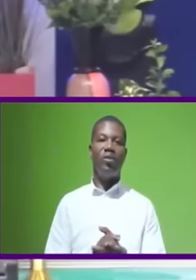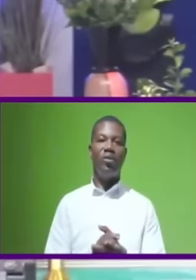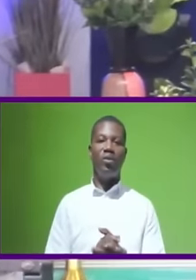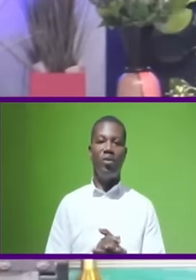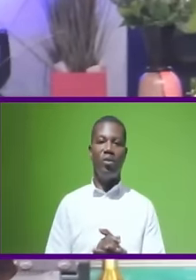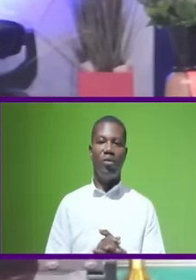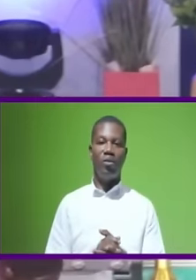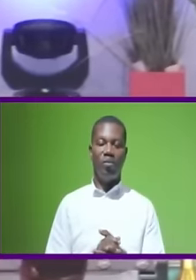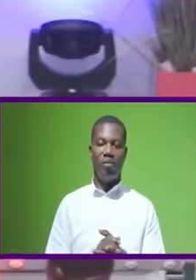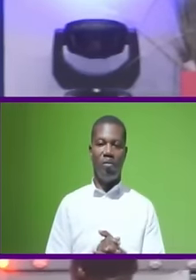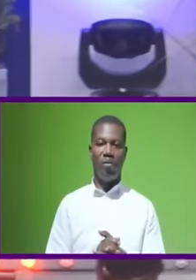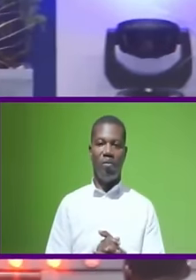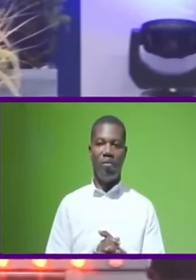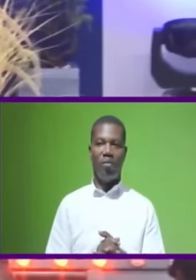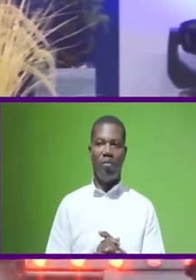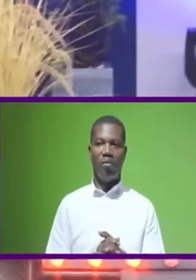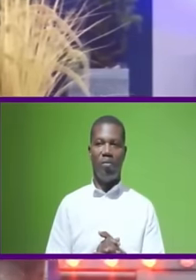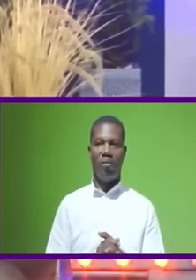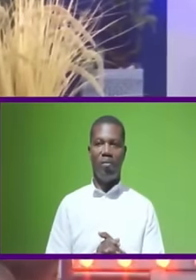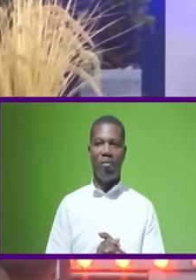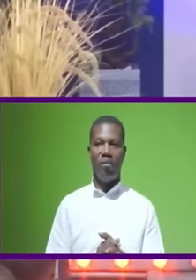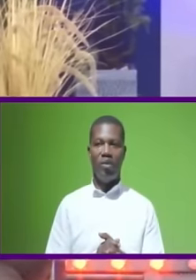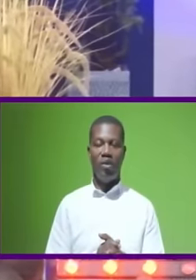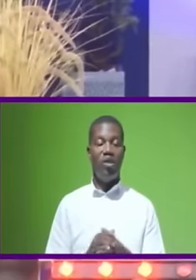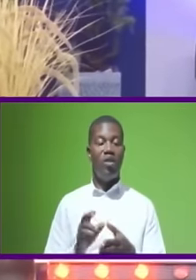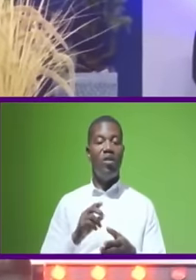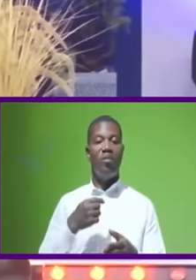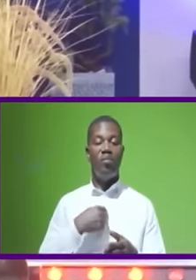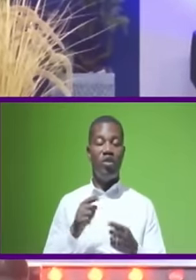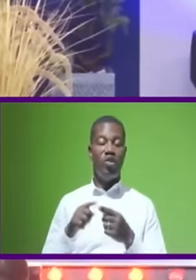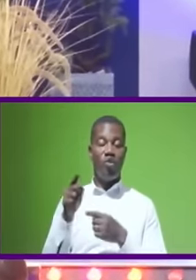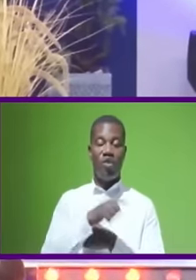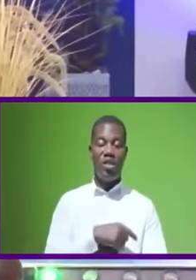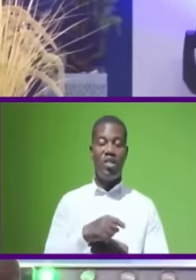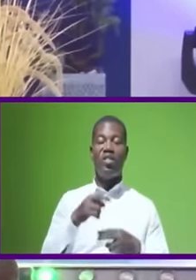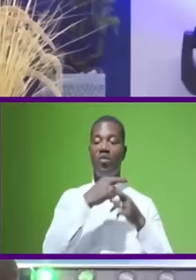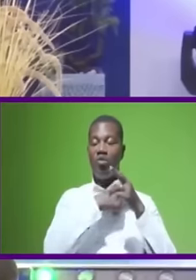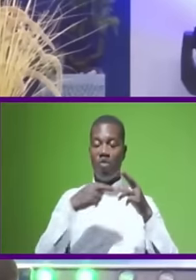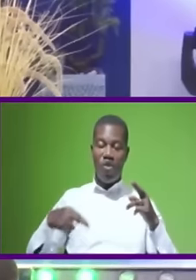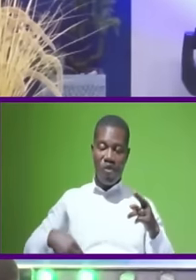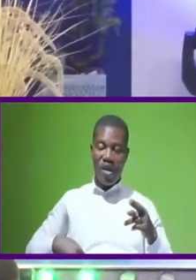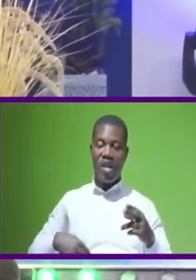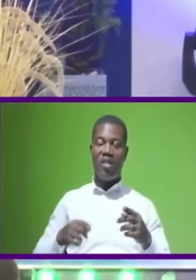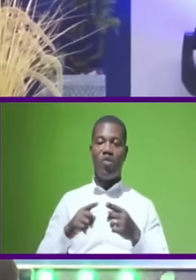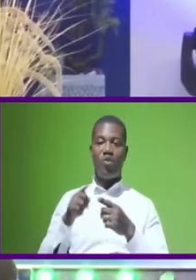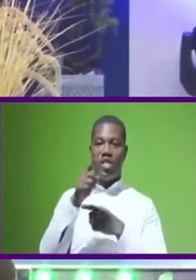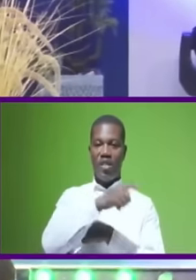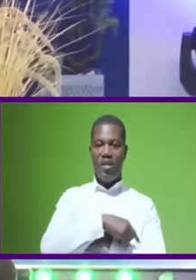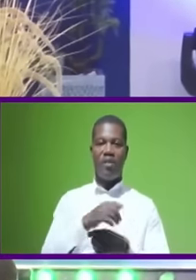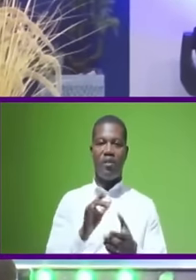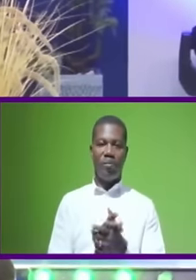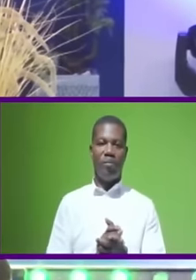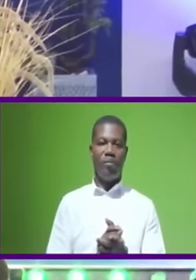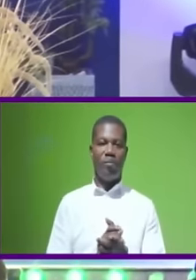which you have been able to deal with any man. Philadelphia. I left up today